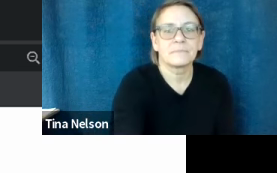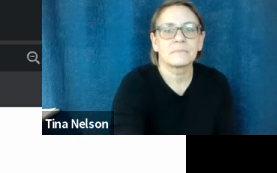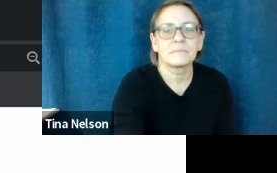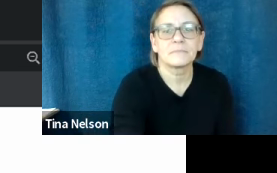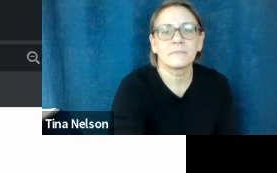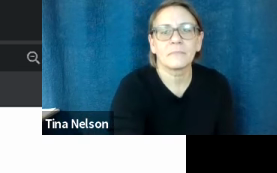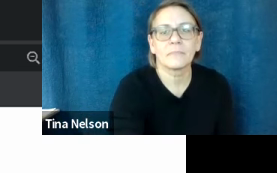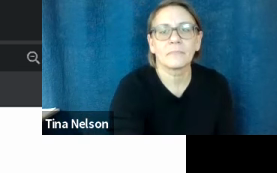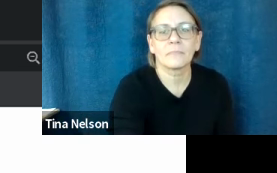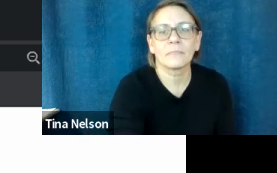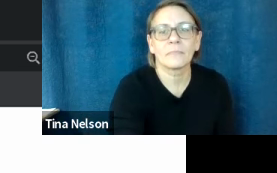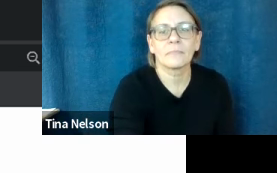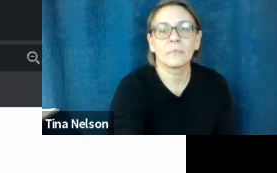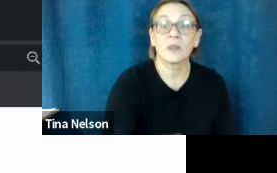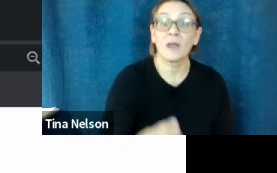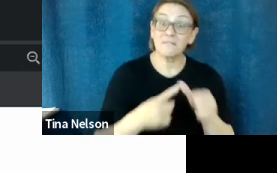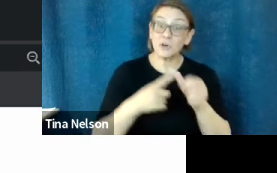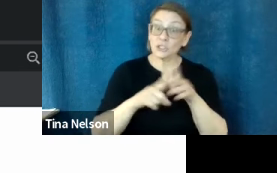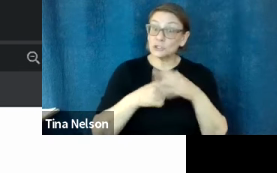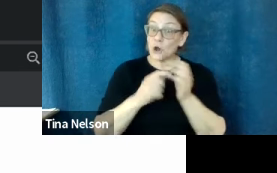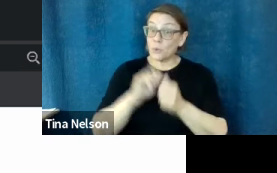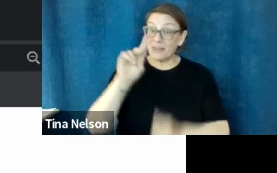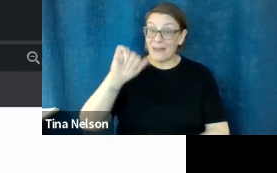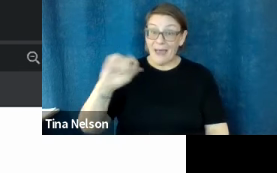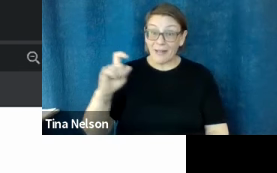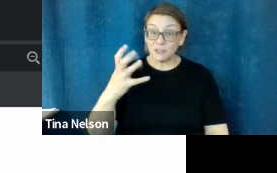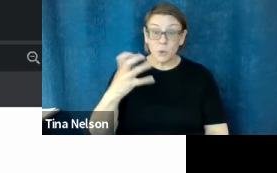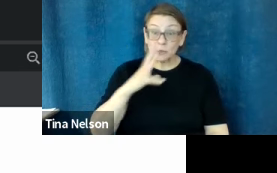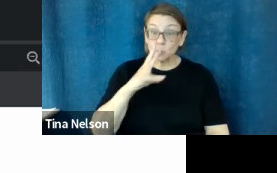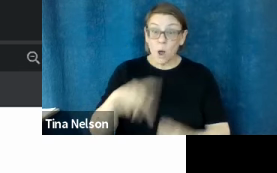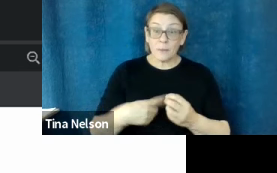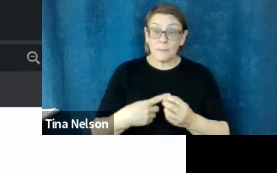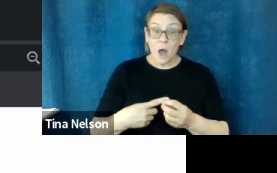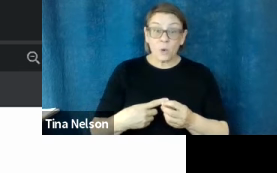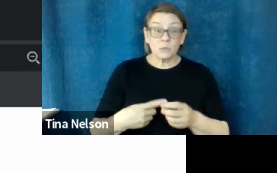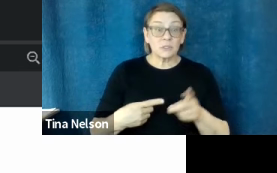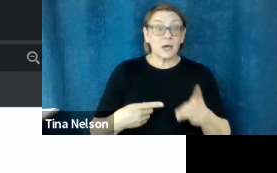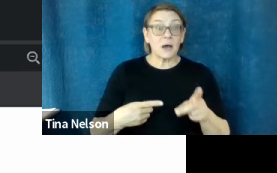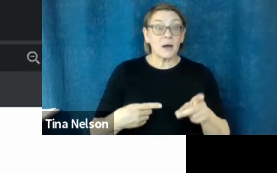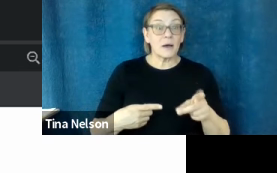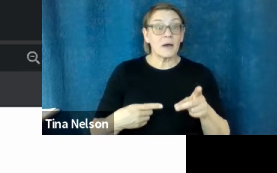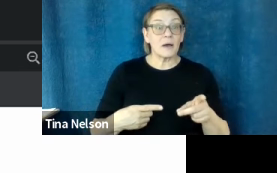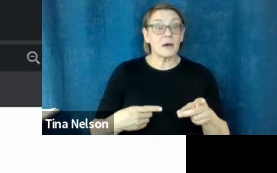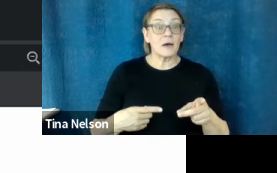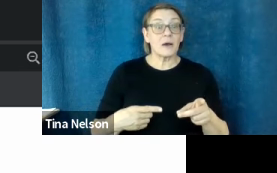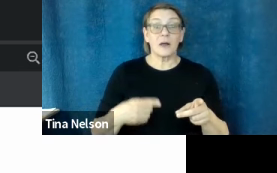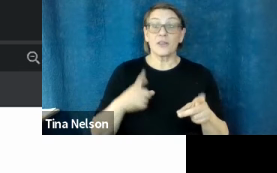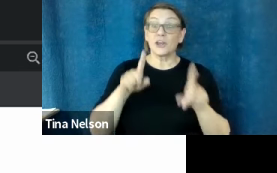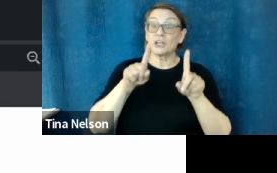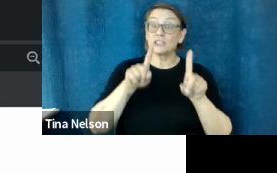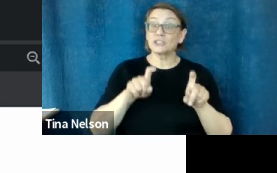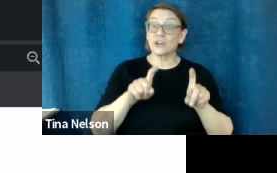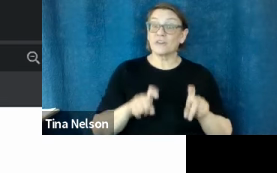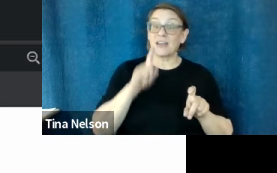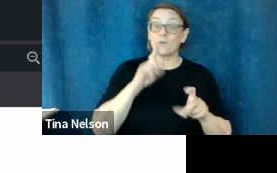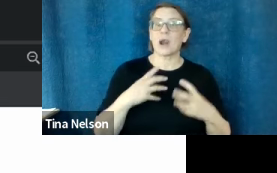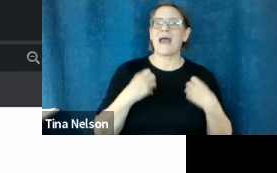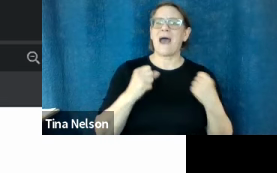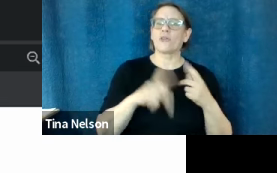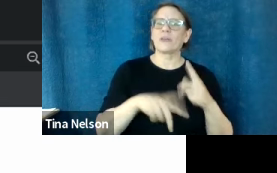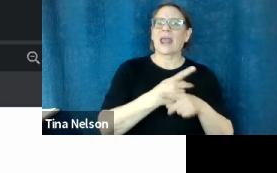What we can do first, guess, is start off with Alex. If you want to talk about the survey for healthcare